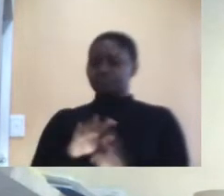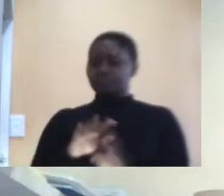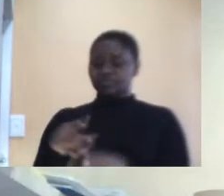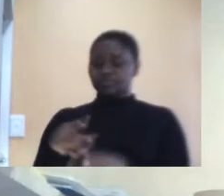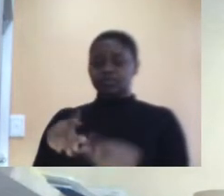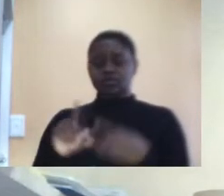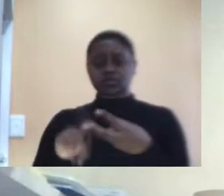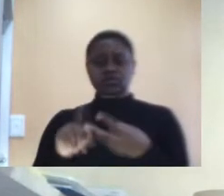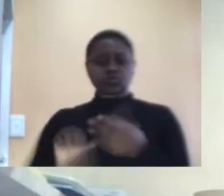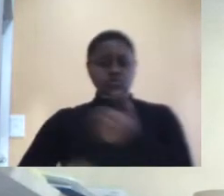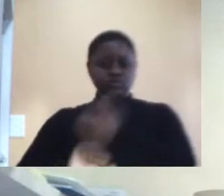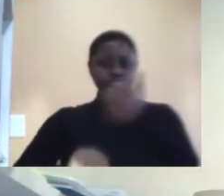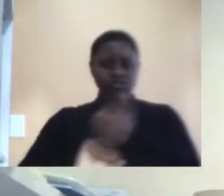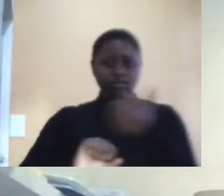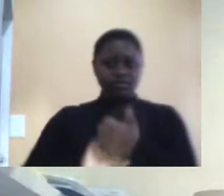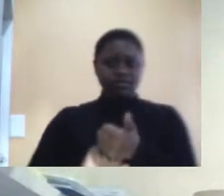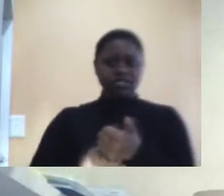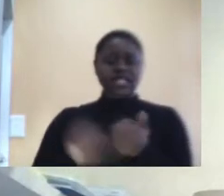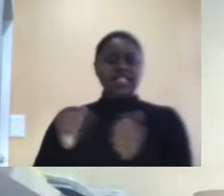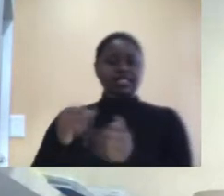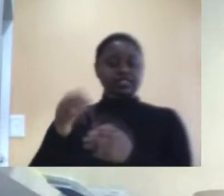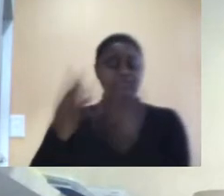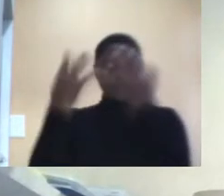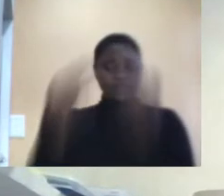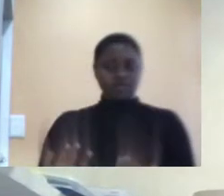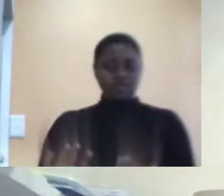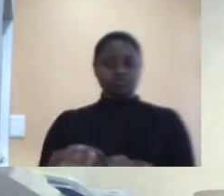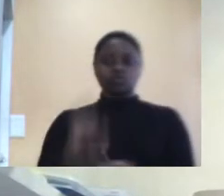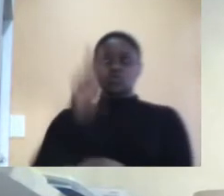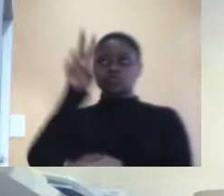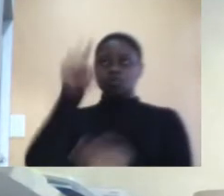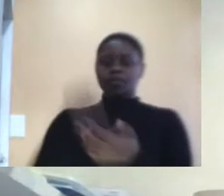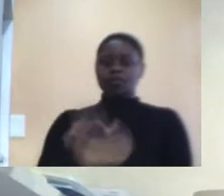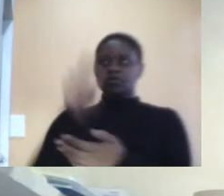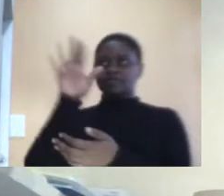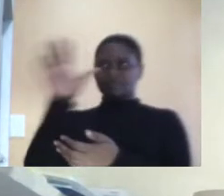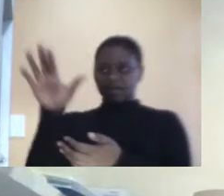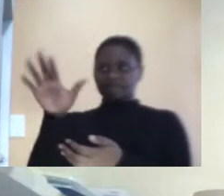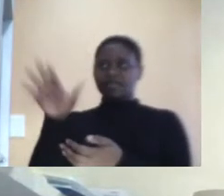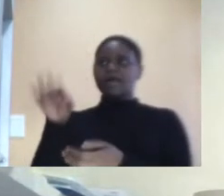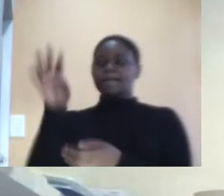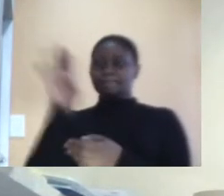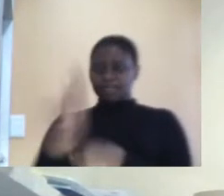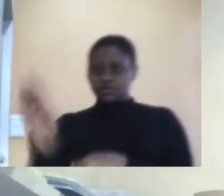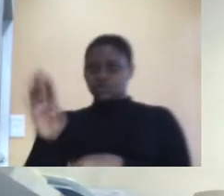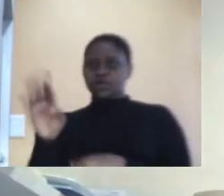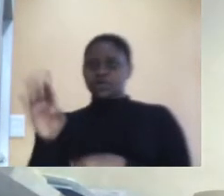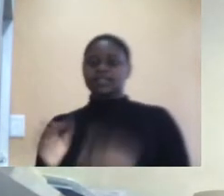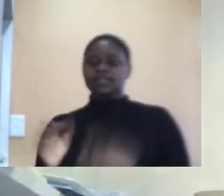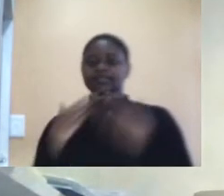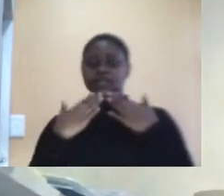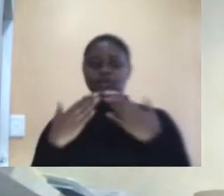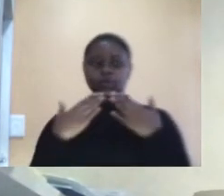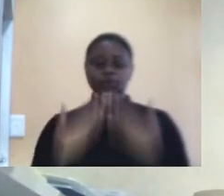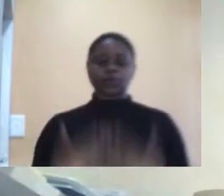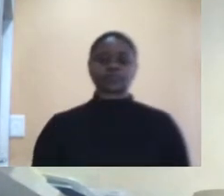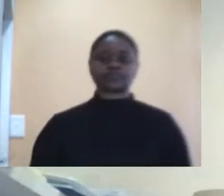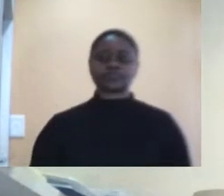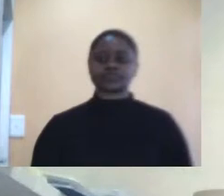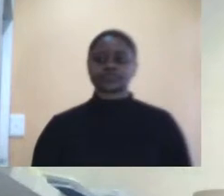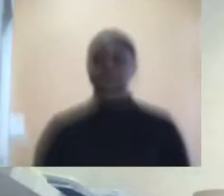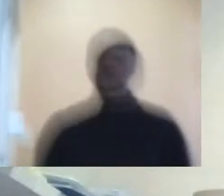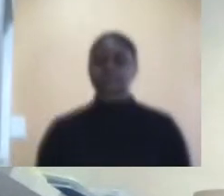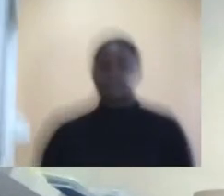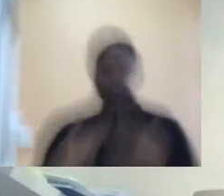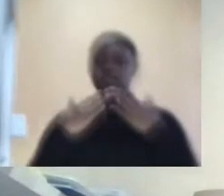MF supports the Vote 3 budget of 2.548 billion. Thank you. Oh, thank you,